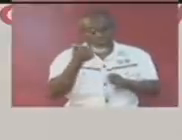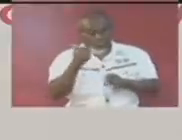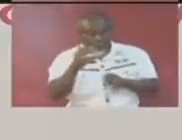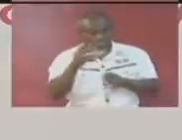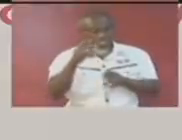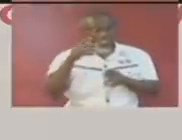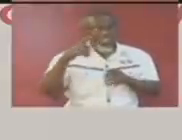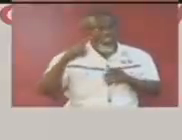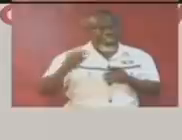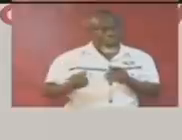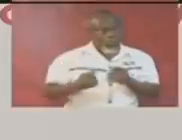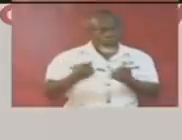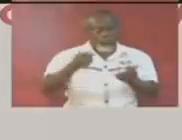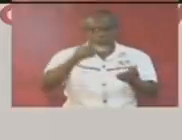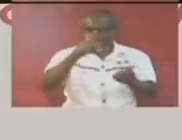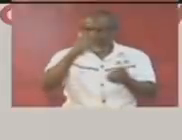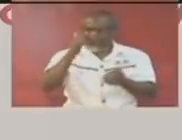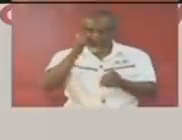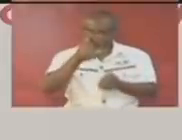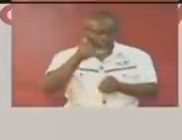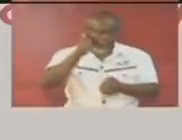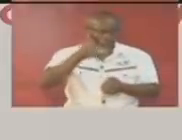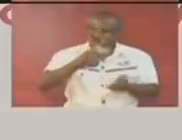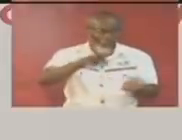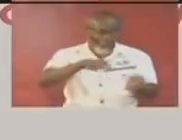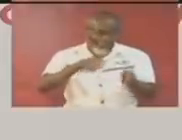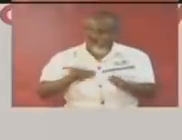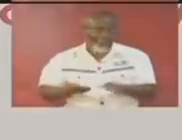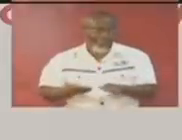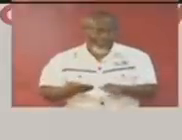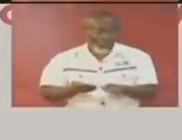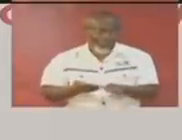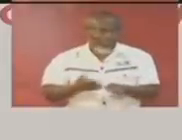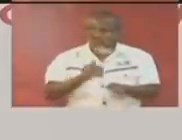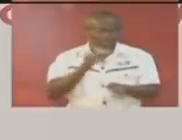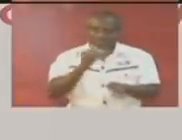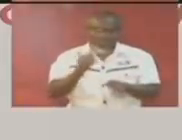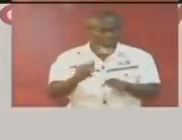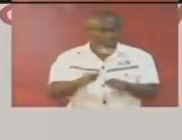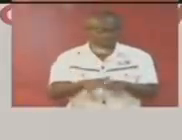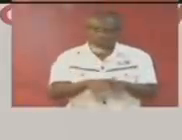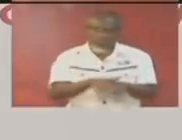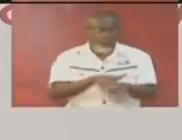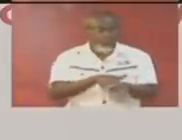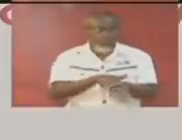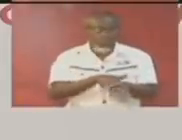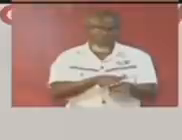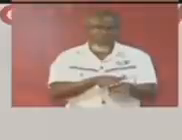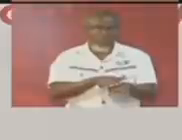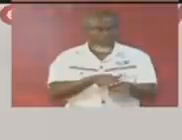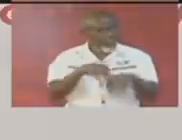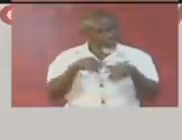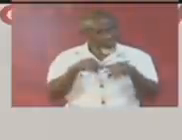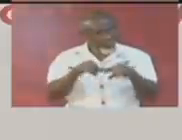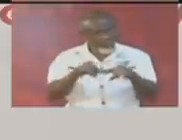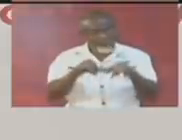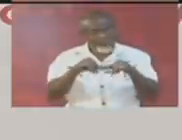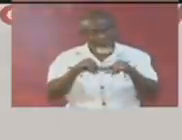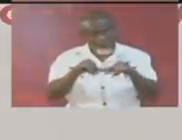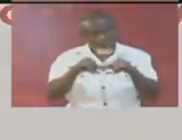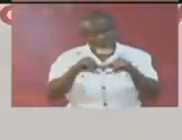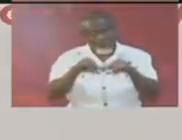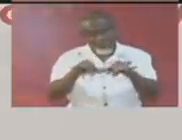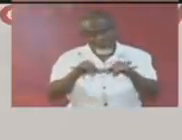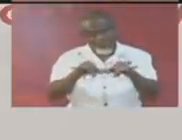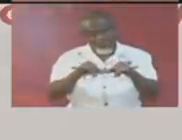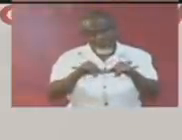day. So in terms of the epidemic not slowing down, it is really not slowing down in terms of proportion. The only public health